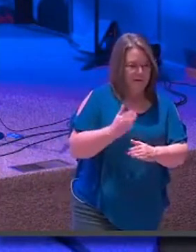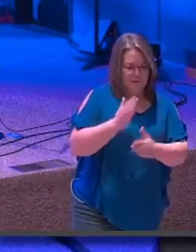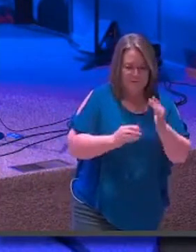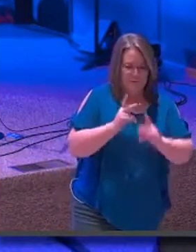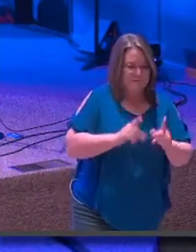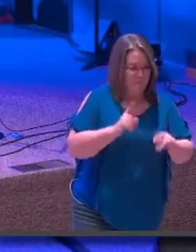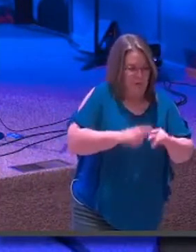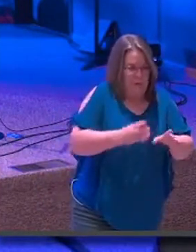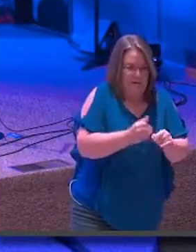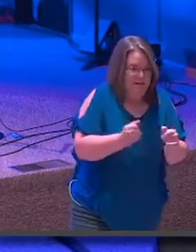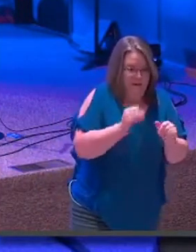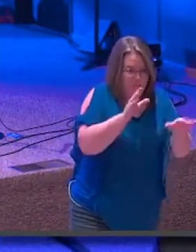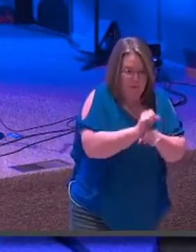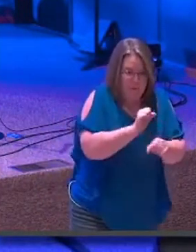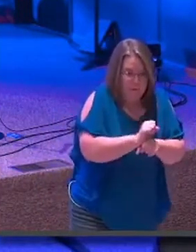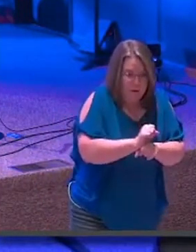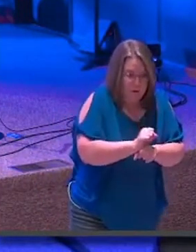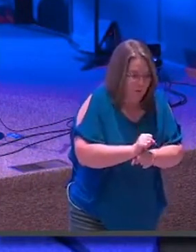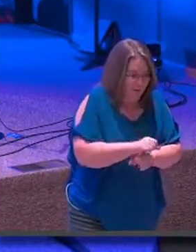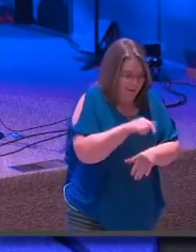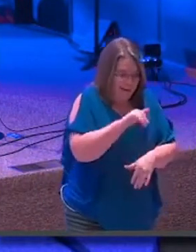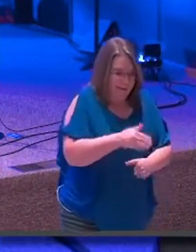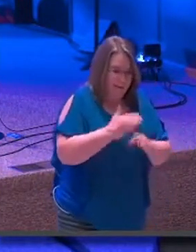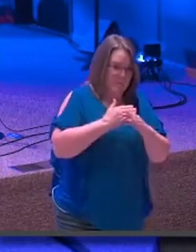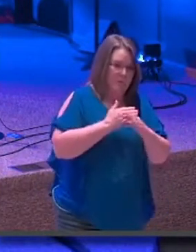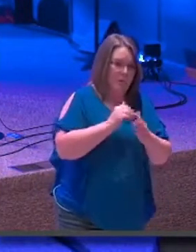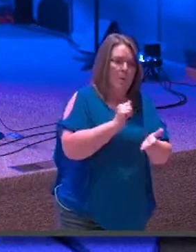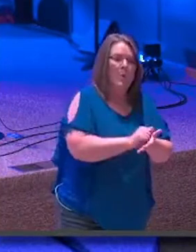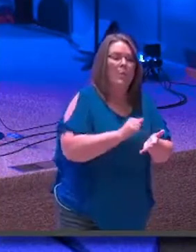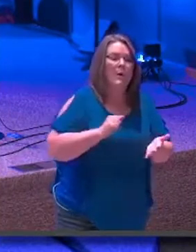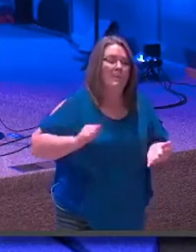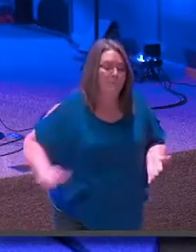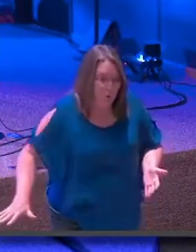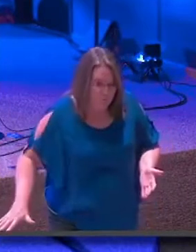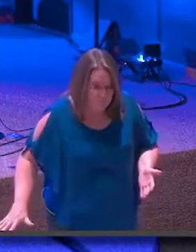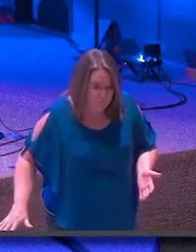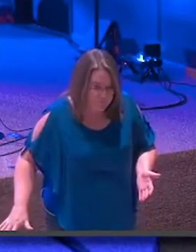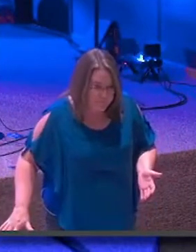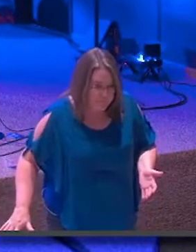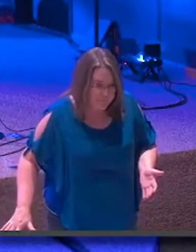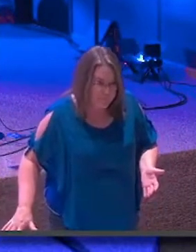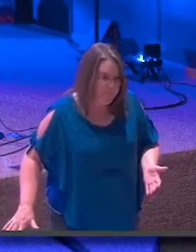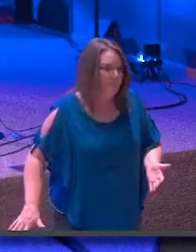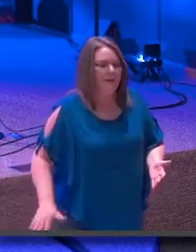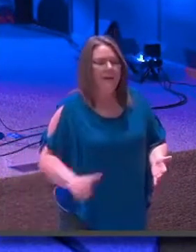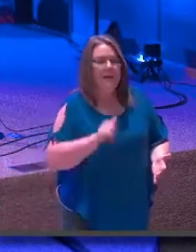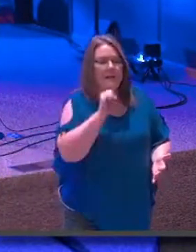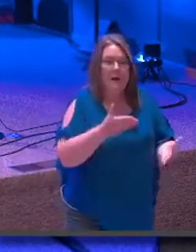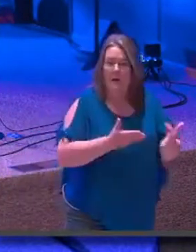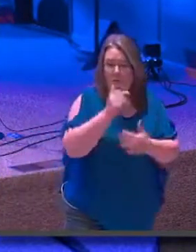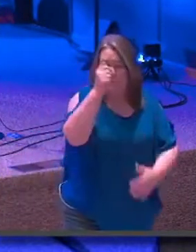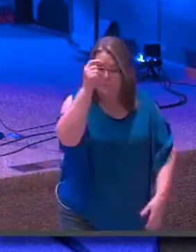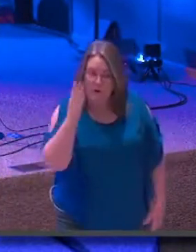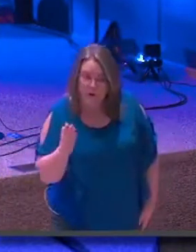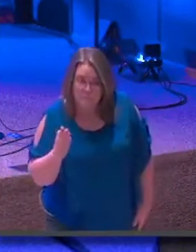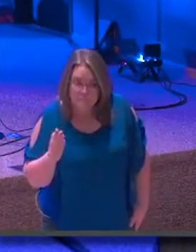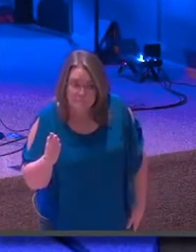miracle, and the obstacle was removed. And it wasn't by God,